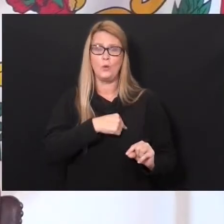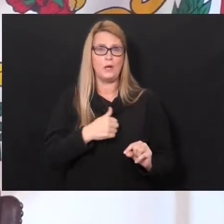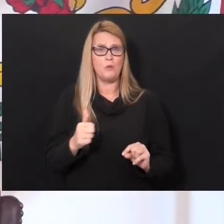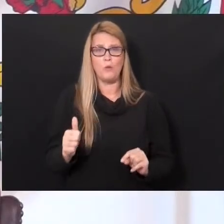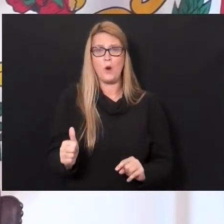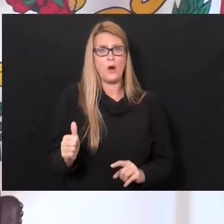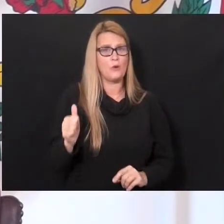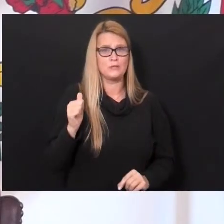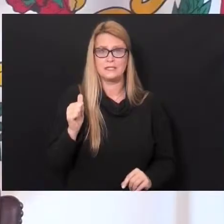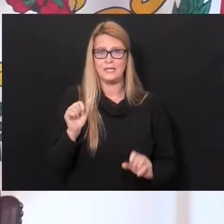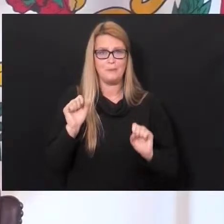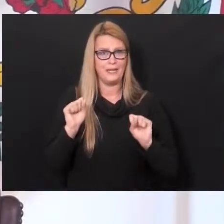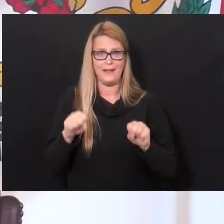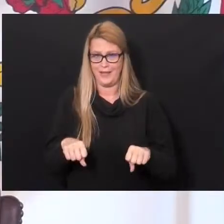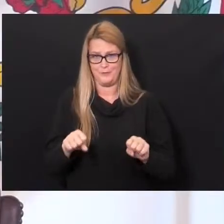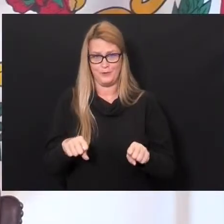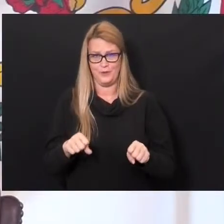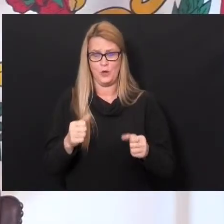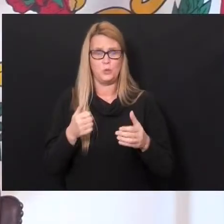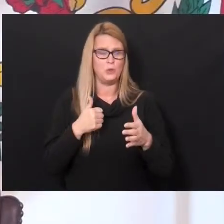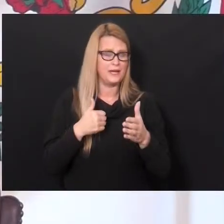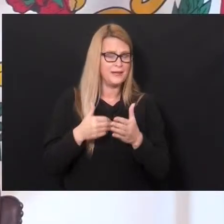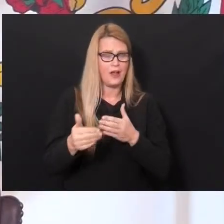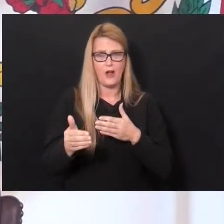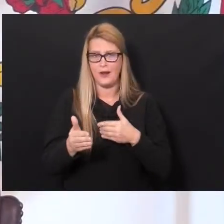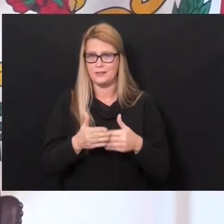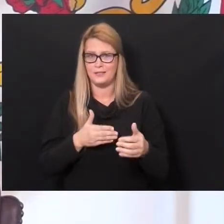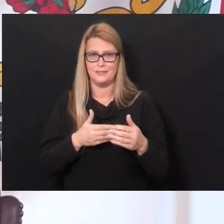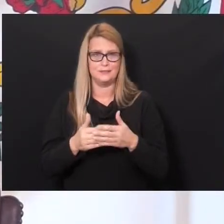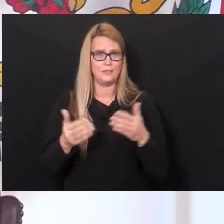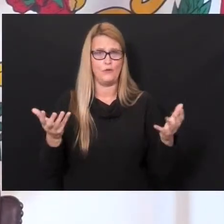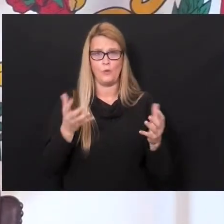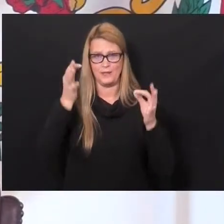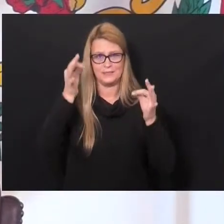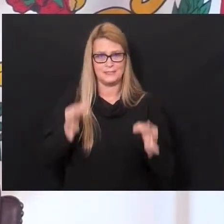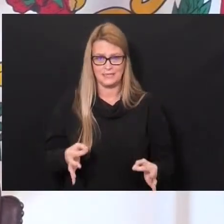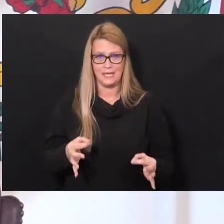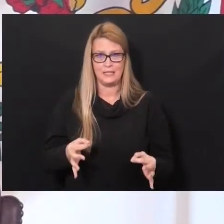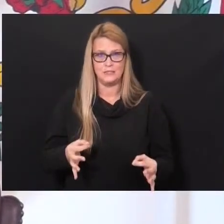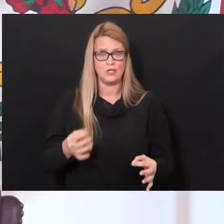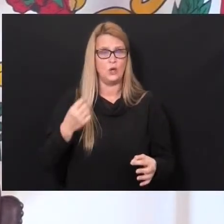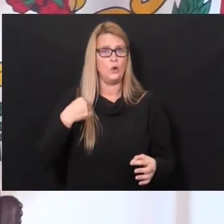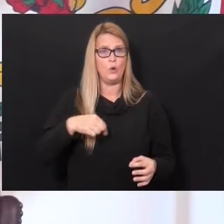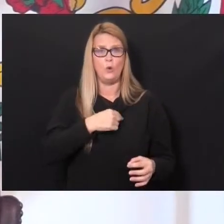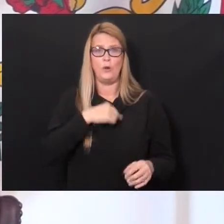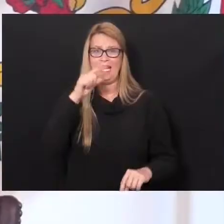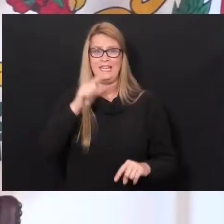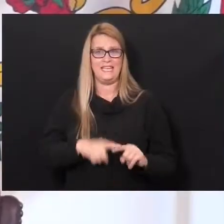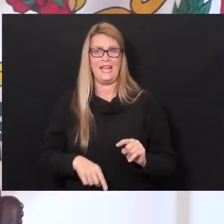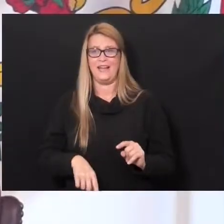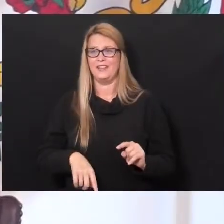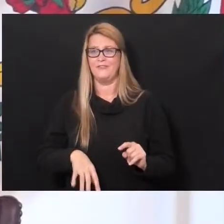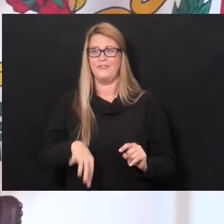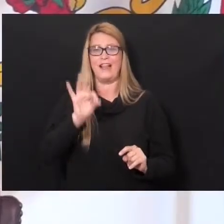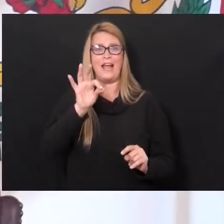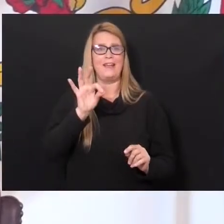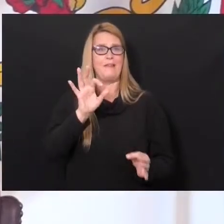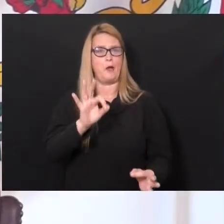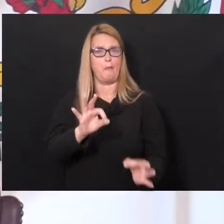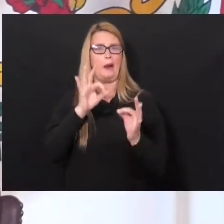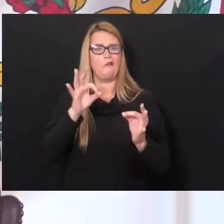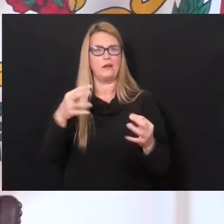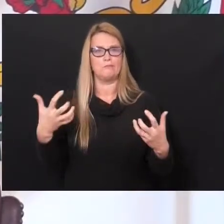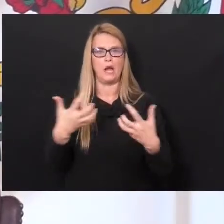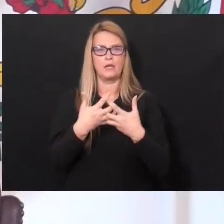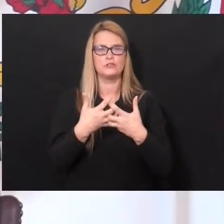what anybody says or does, we will not be able to fit the shoe perfectly. We won't be able to